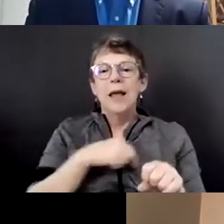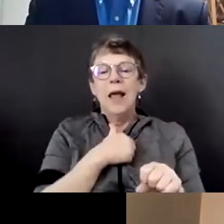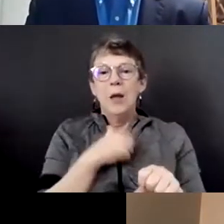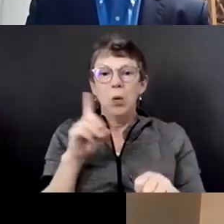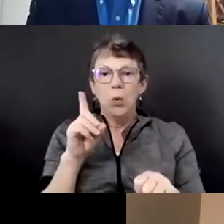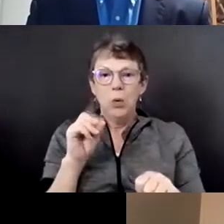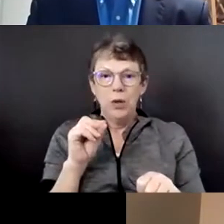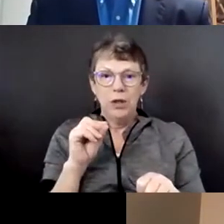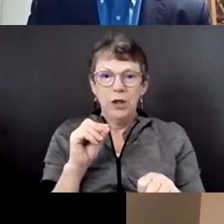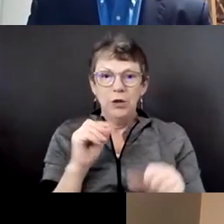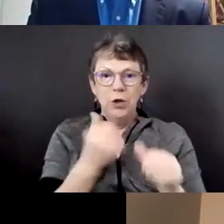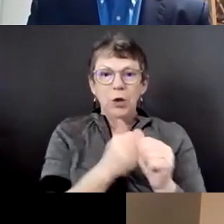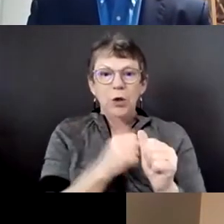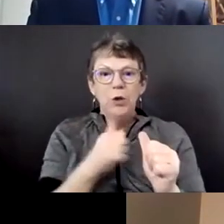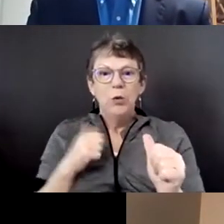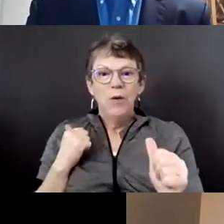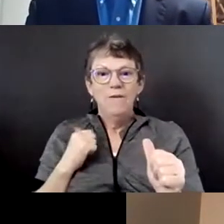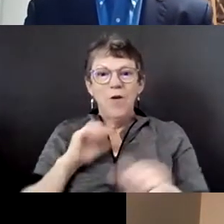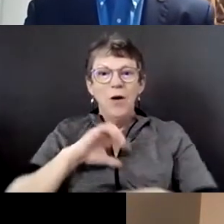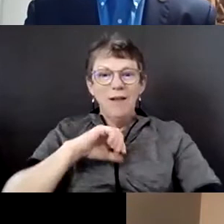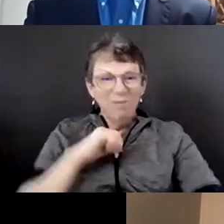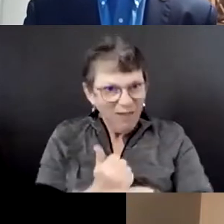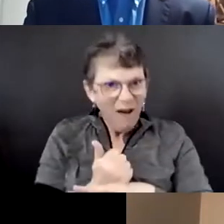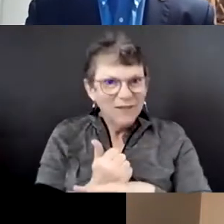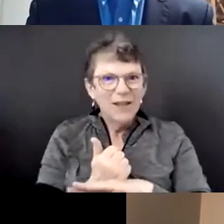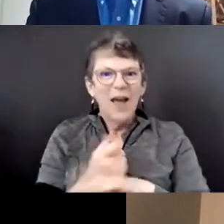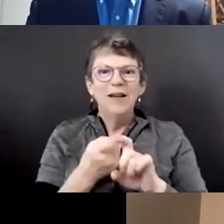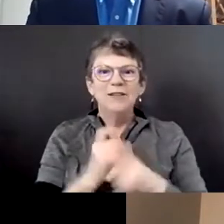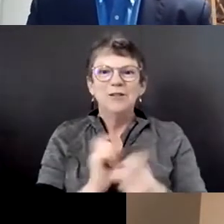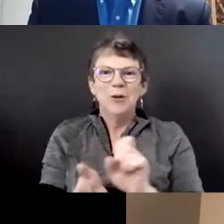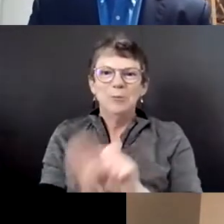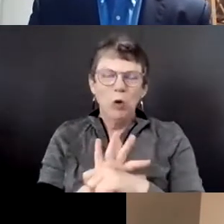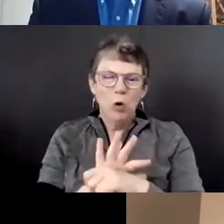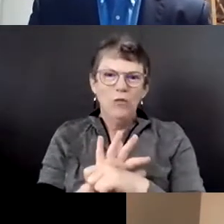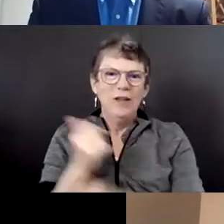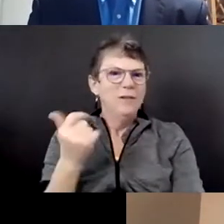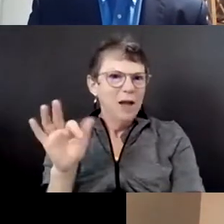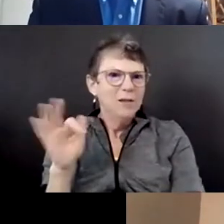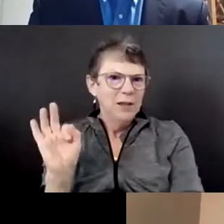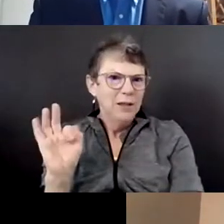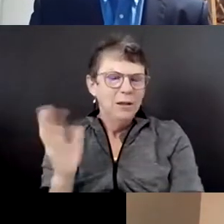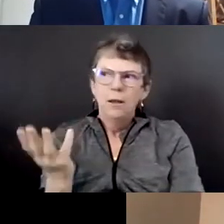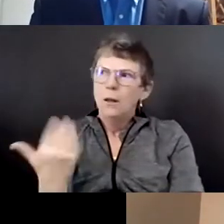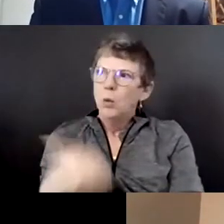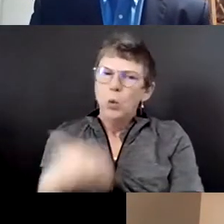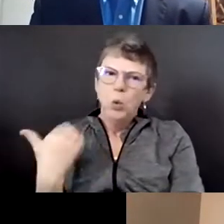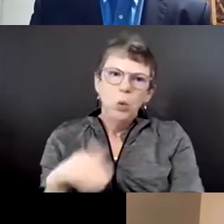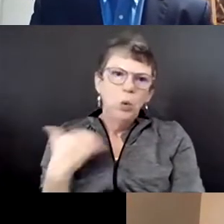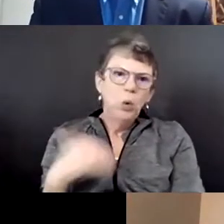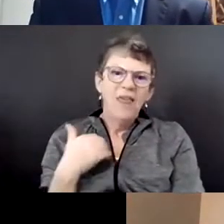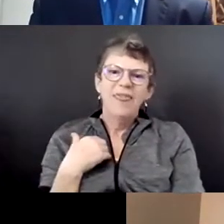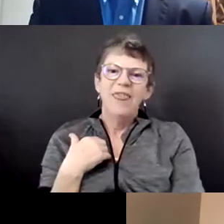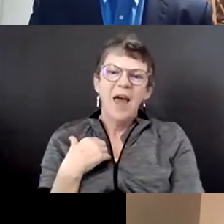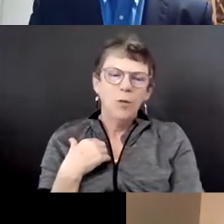future lockdowns from COVID-19? That was very hard on everybody. And we had a lot of people who received